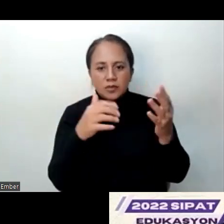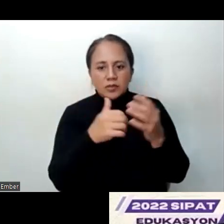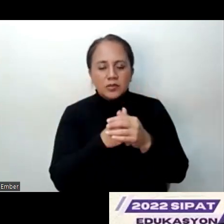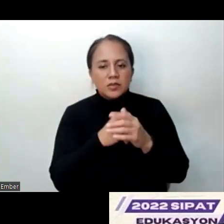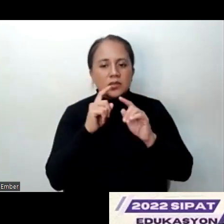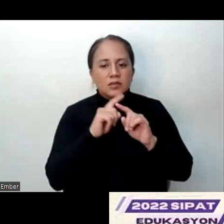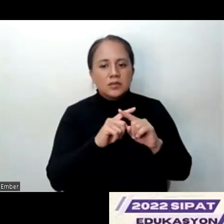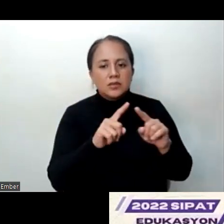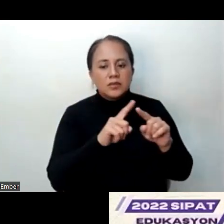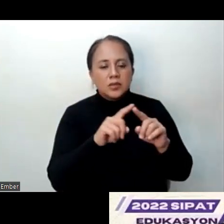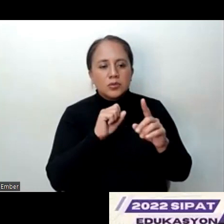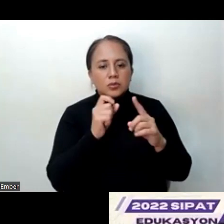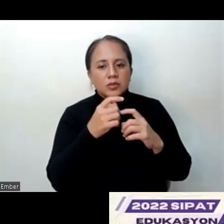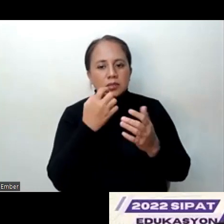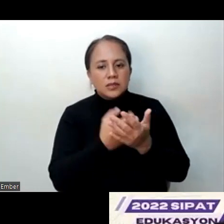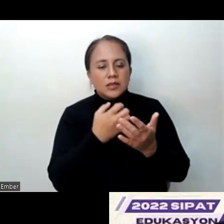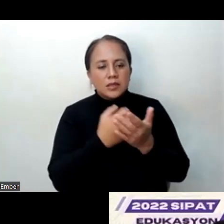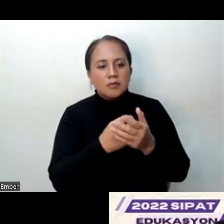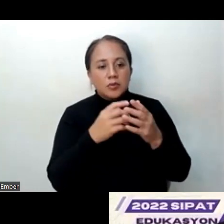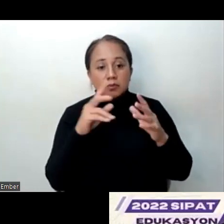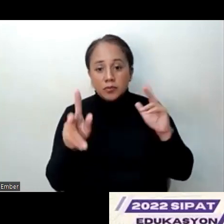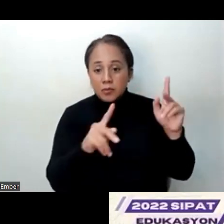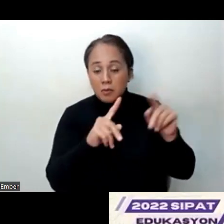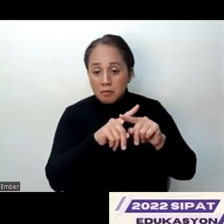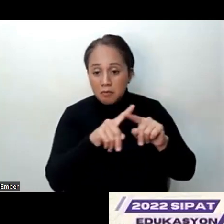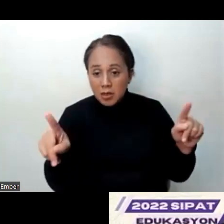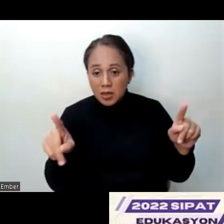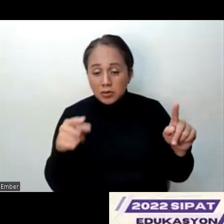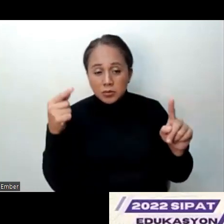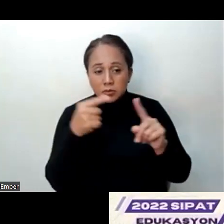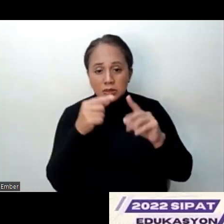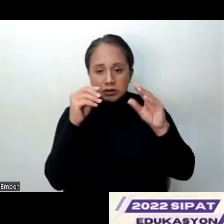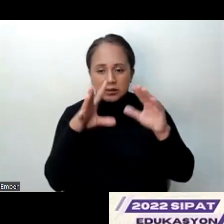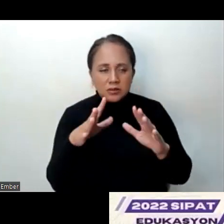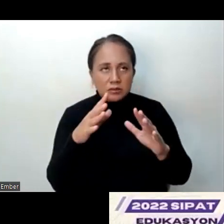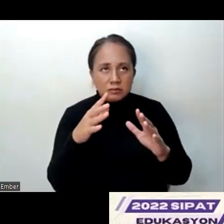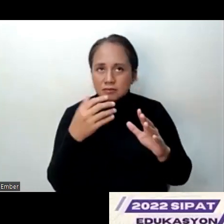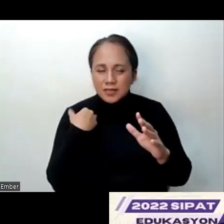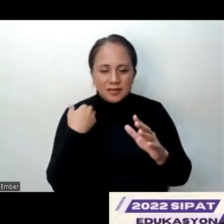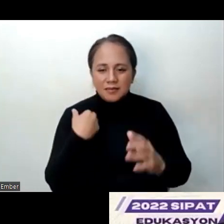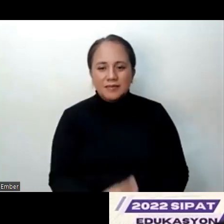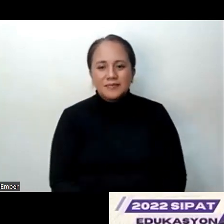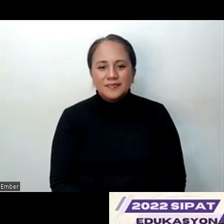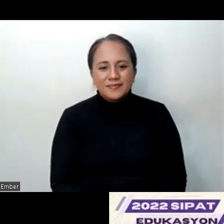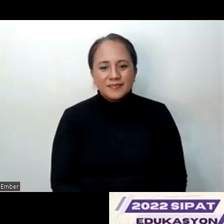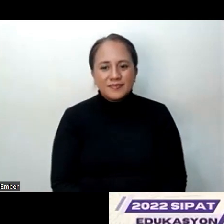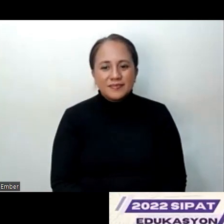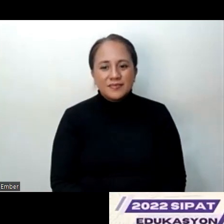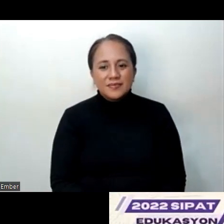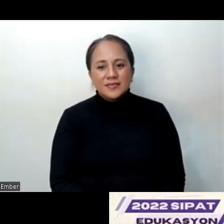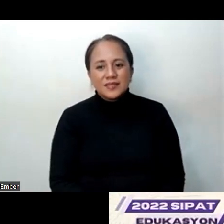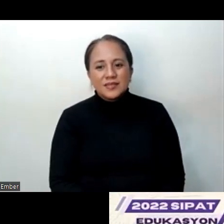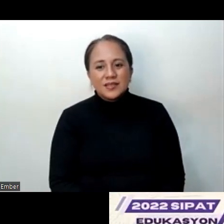different socio-economic classes. Pero in terms of targeting teachers, parang wala pa. Or